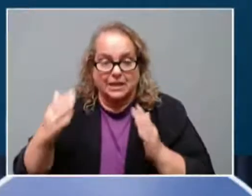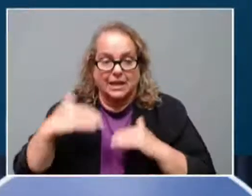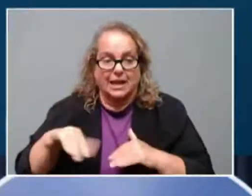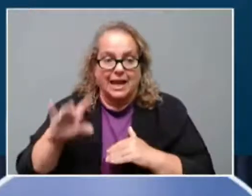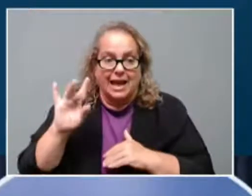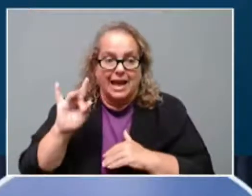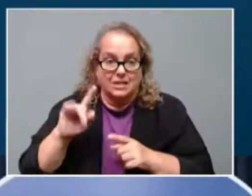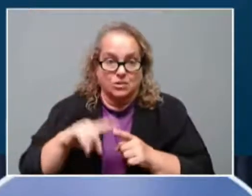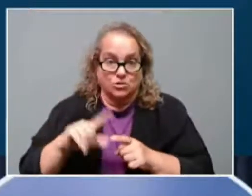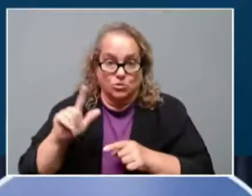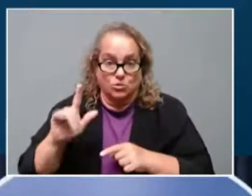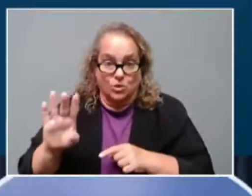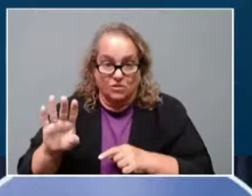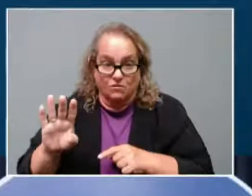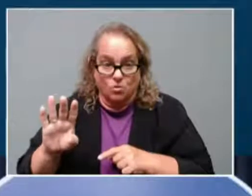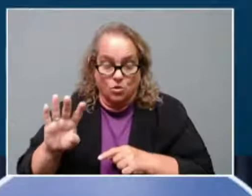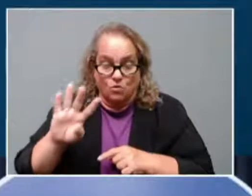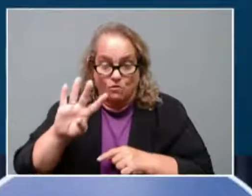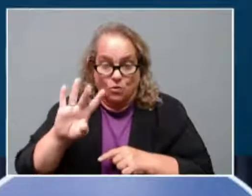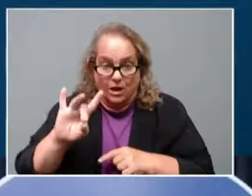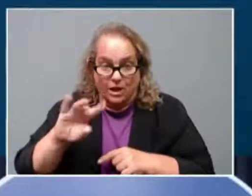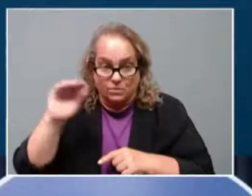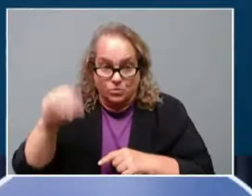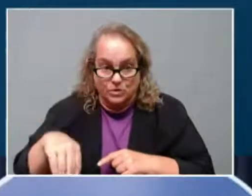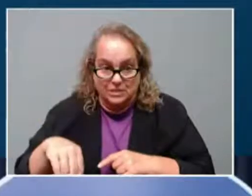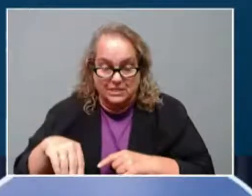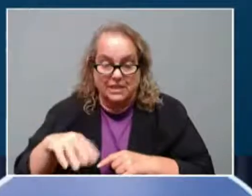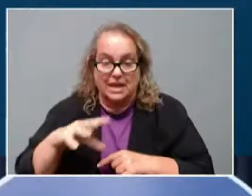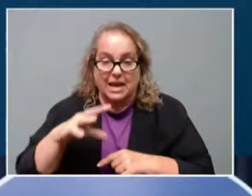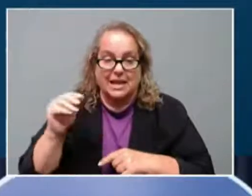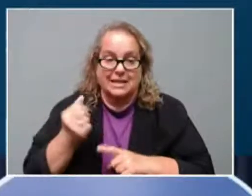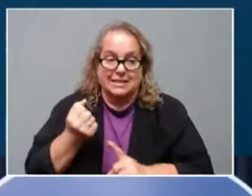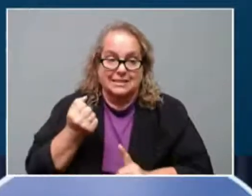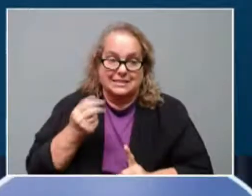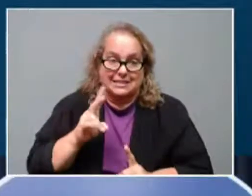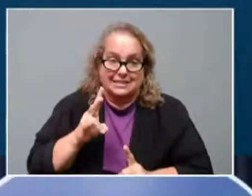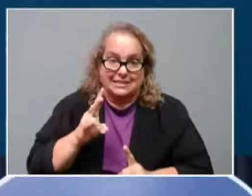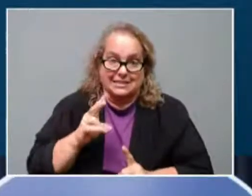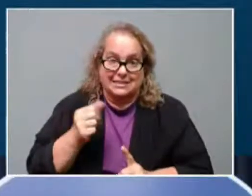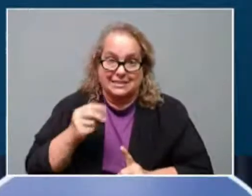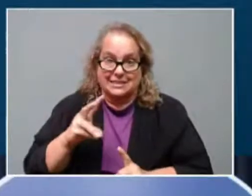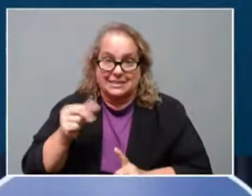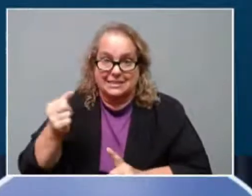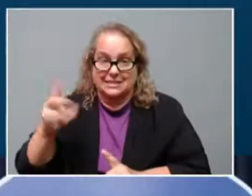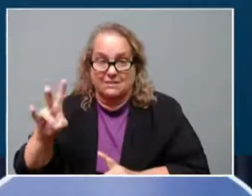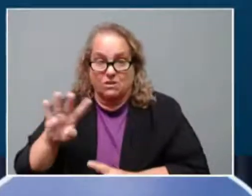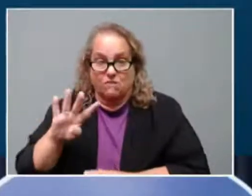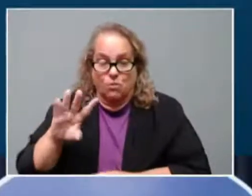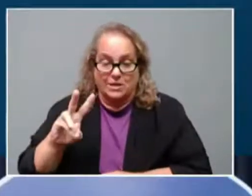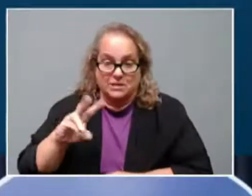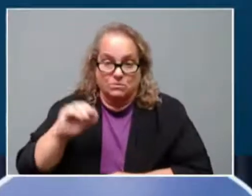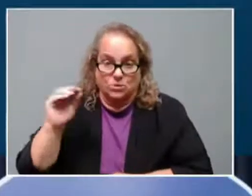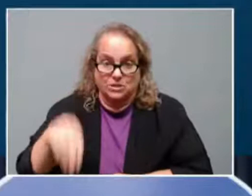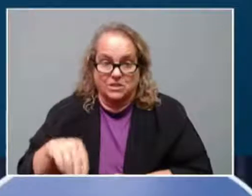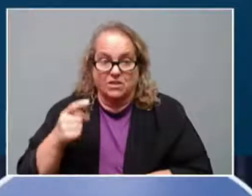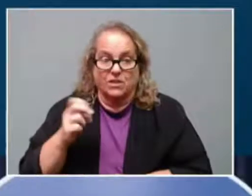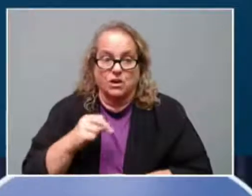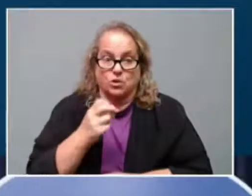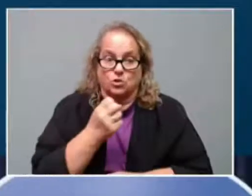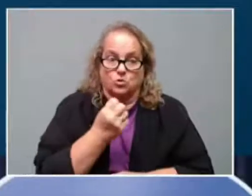to 24, 48%. 16 to 17, 46%. And then 12 to